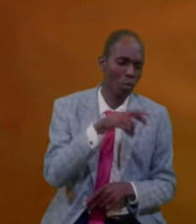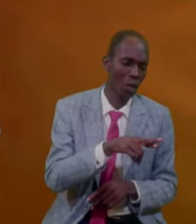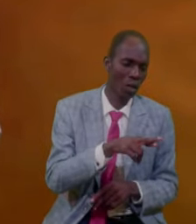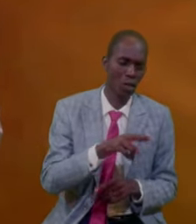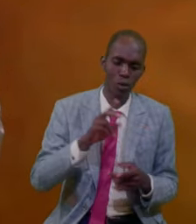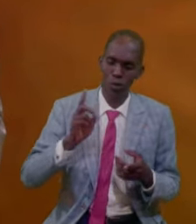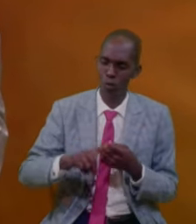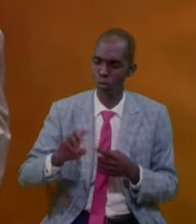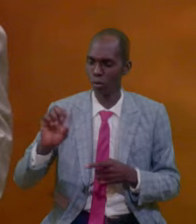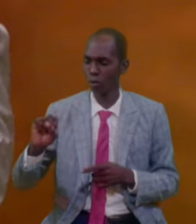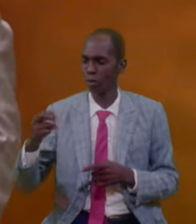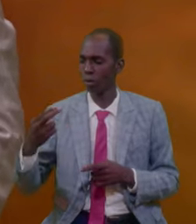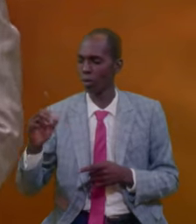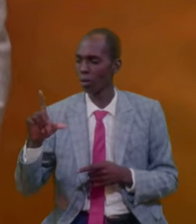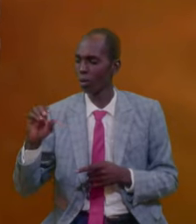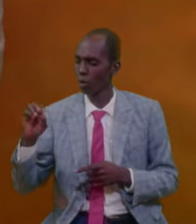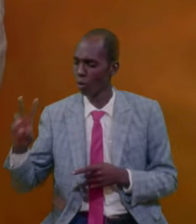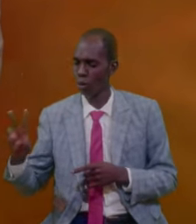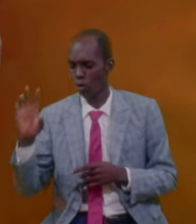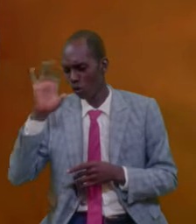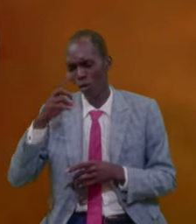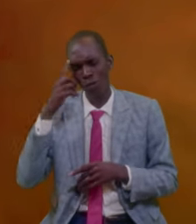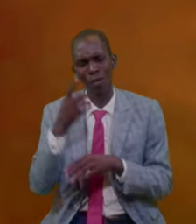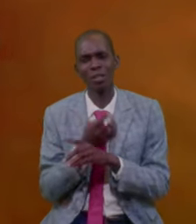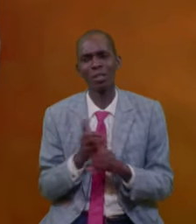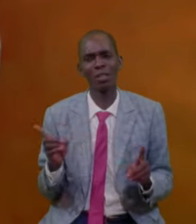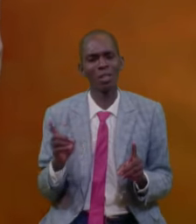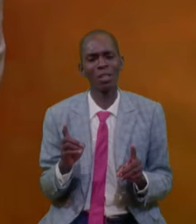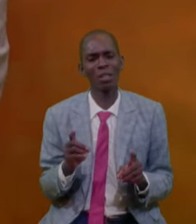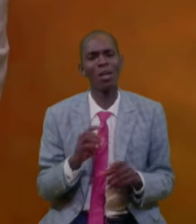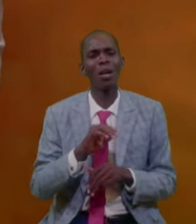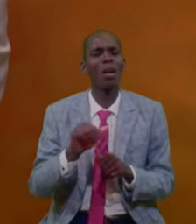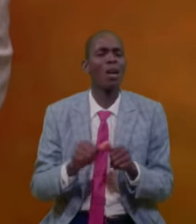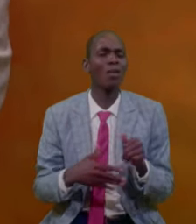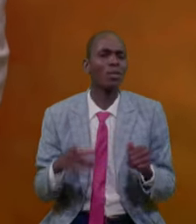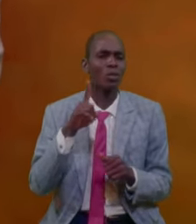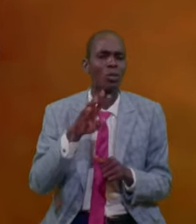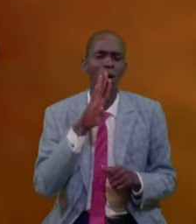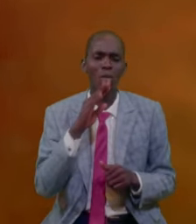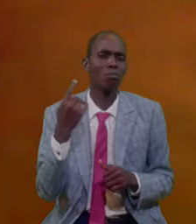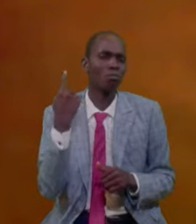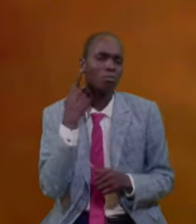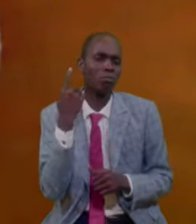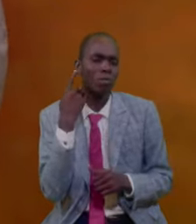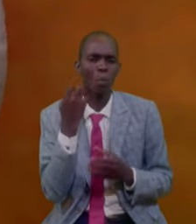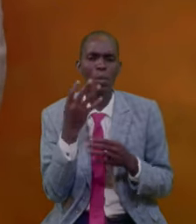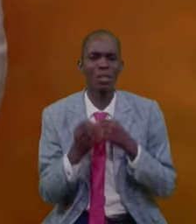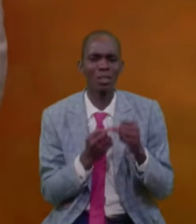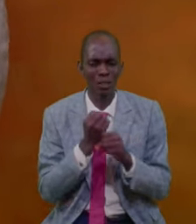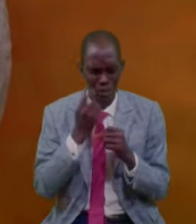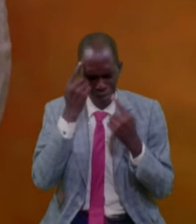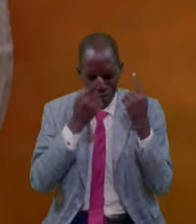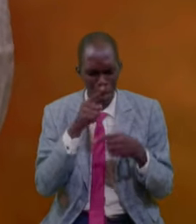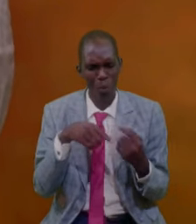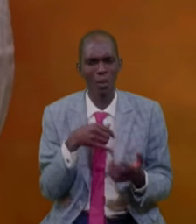for deliverance. How about everything you've been hearing all these years? Think about it.